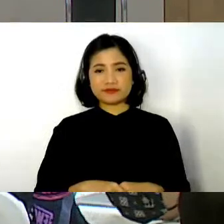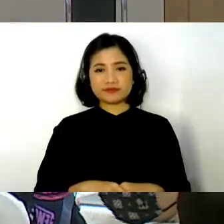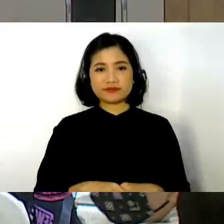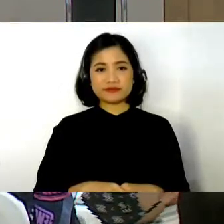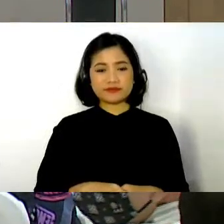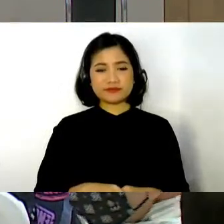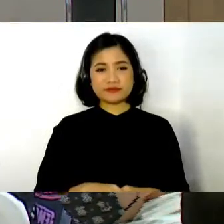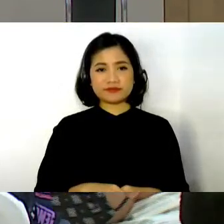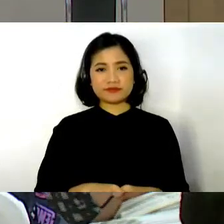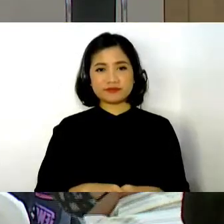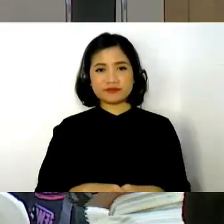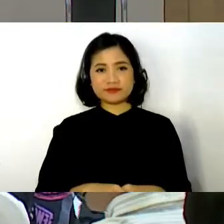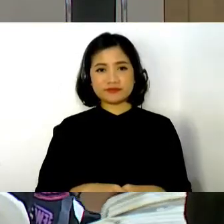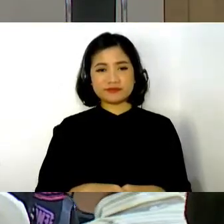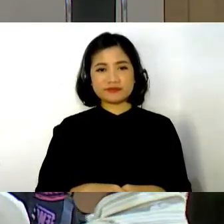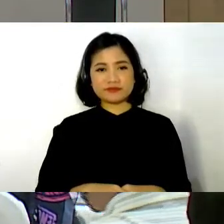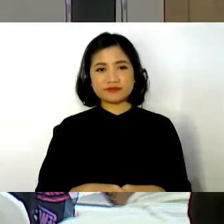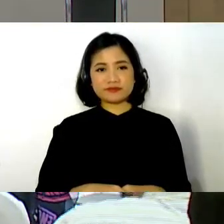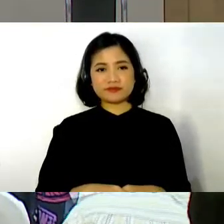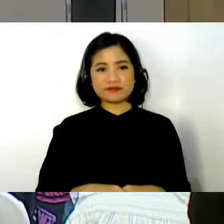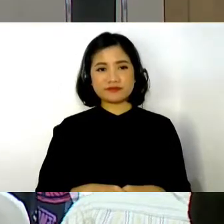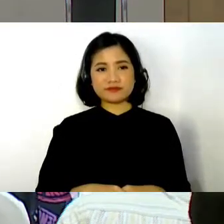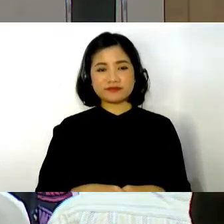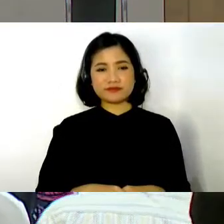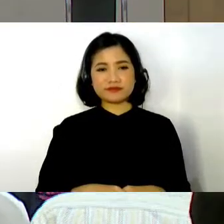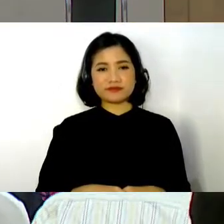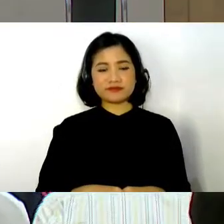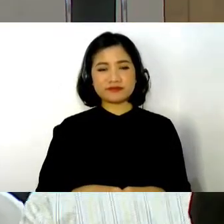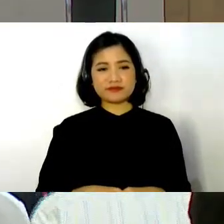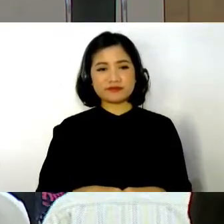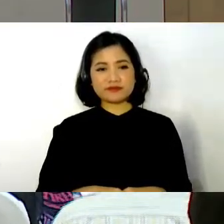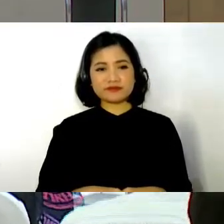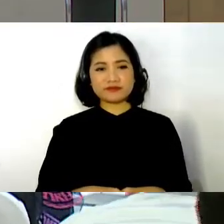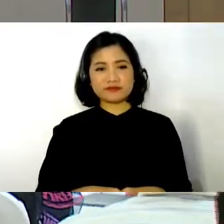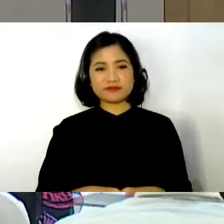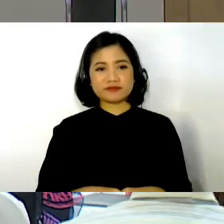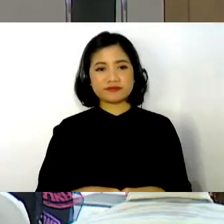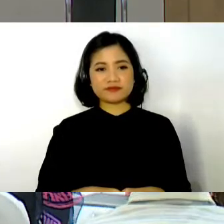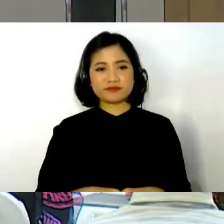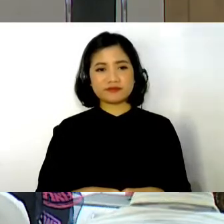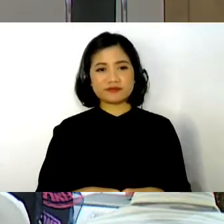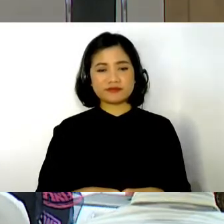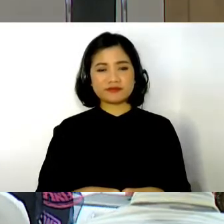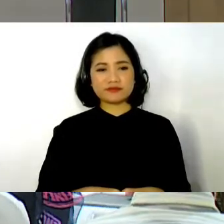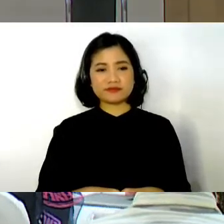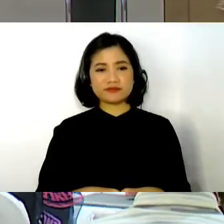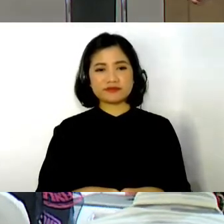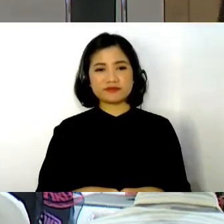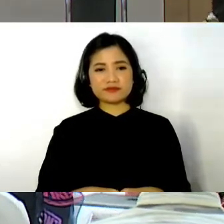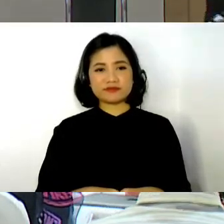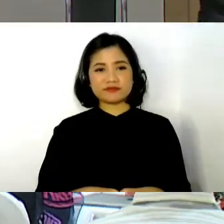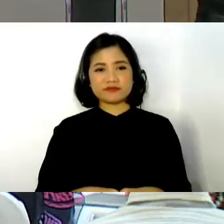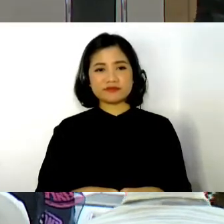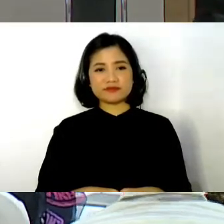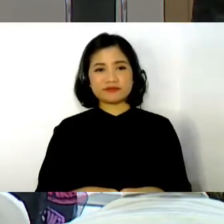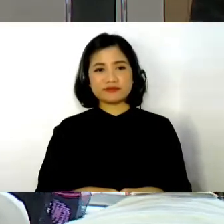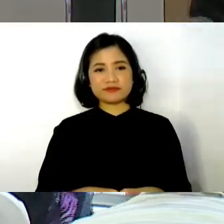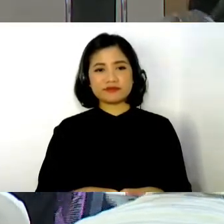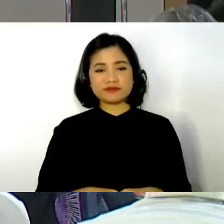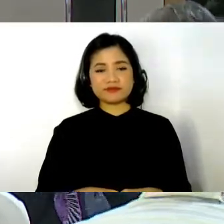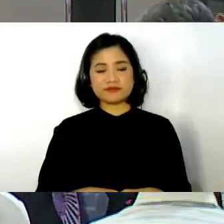the emergency status of 2020, 2021, we took advantage of the availability of the data, and we are able